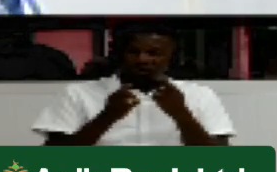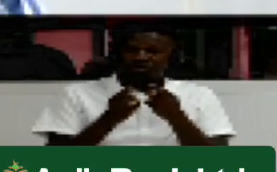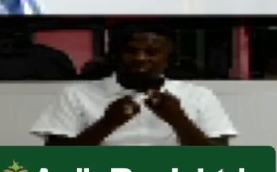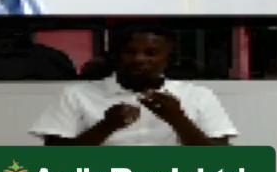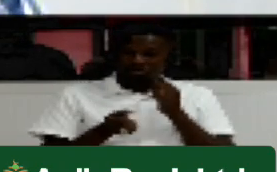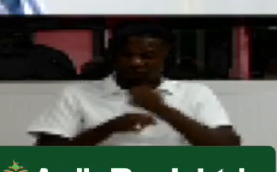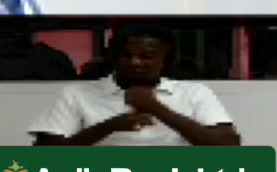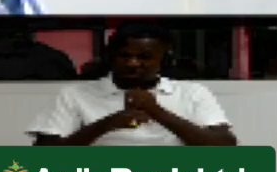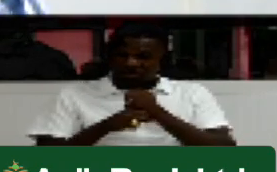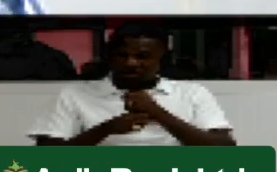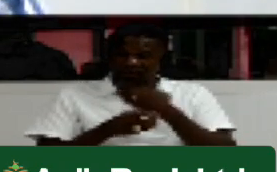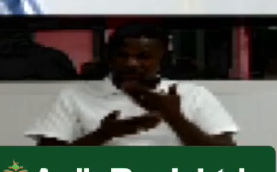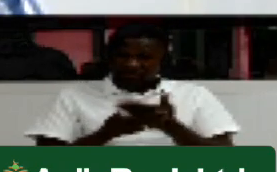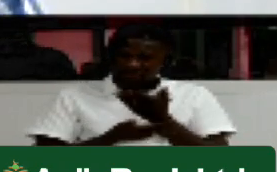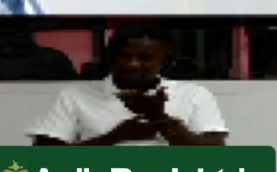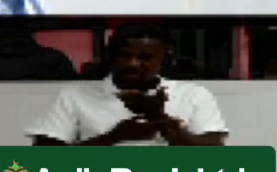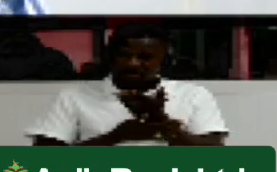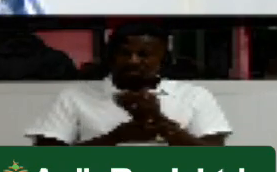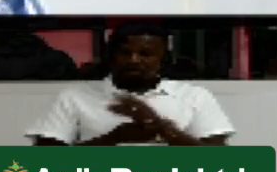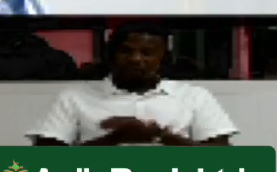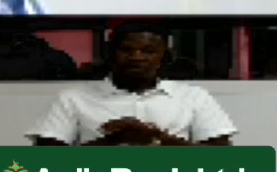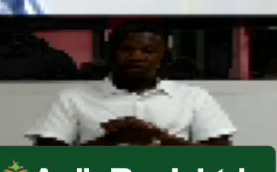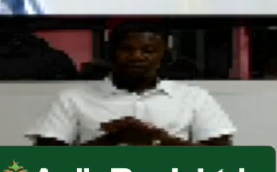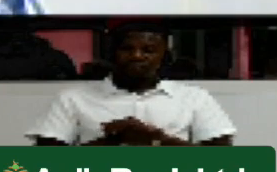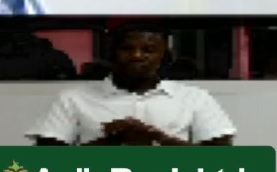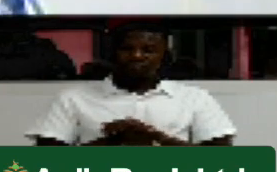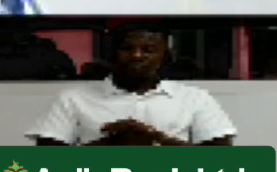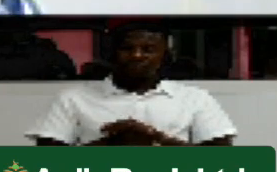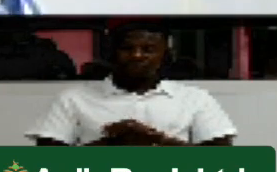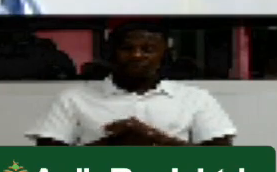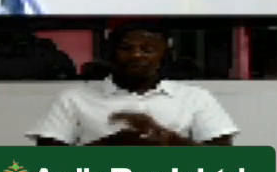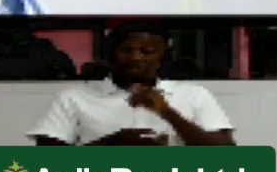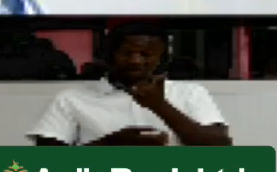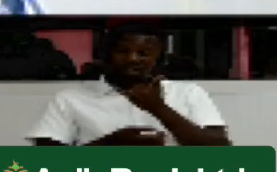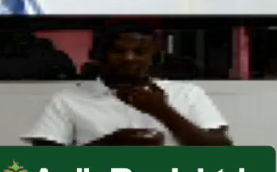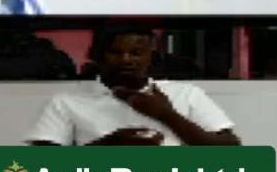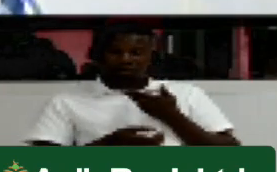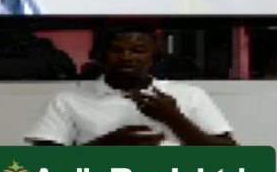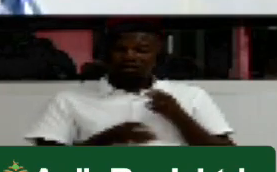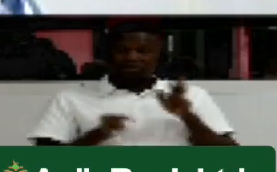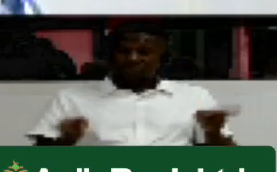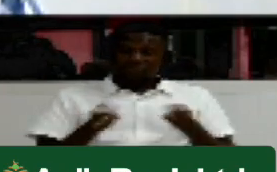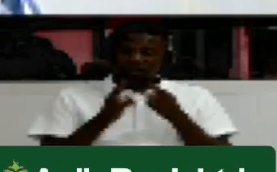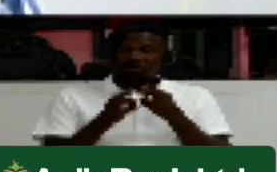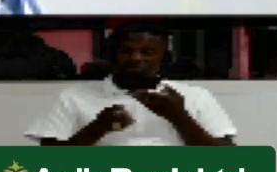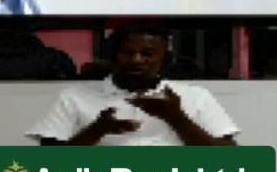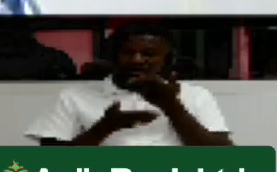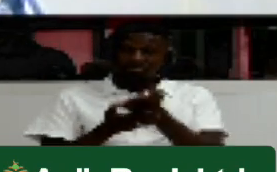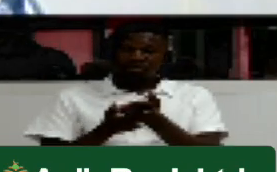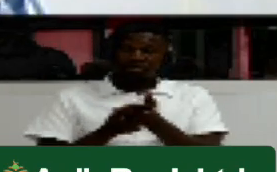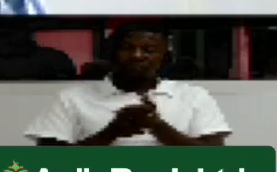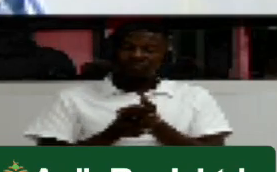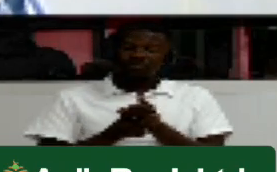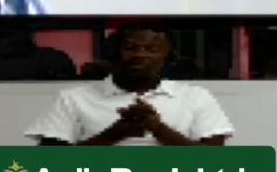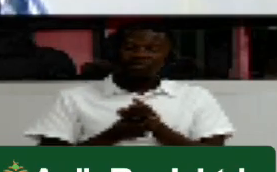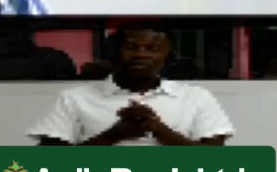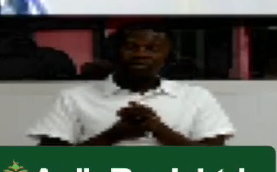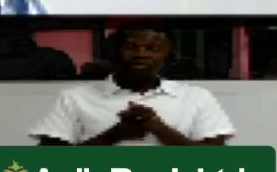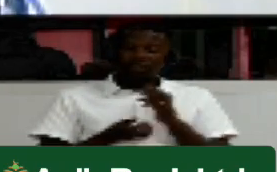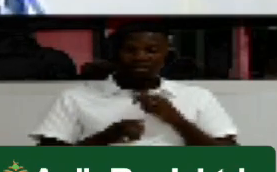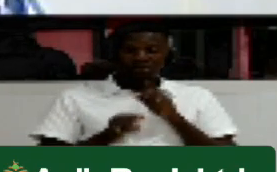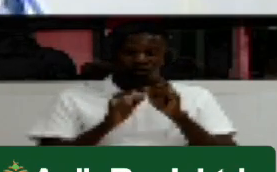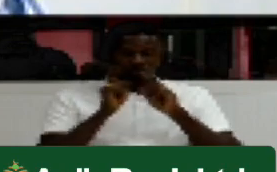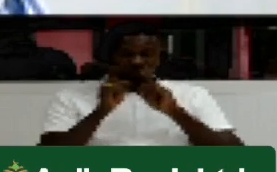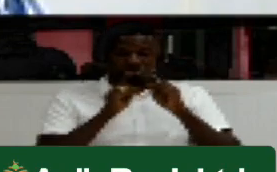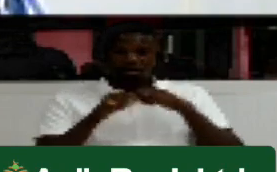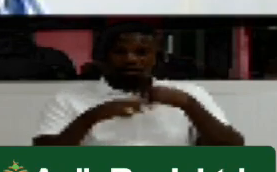all? Yes, there are recommendations that were put in place. That is, they've talked